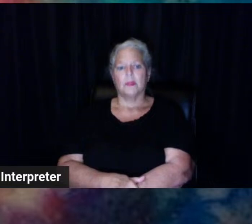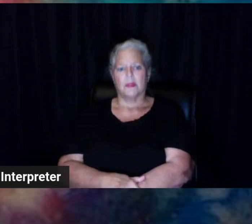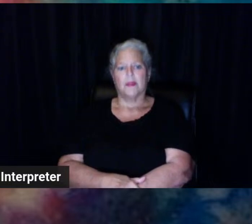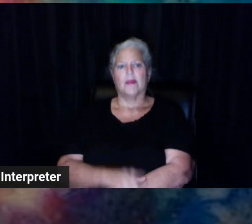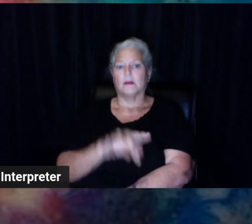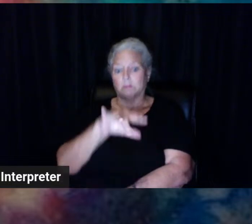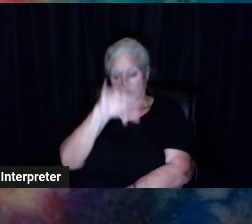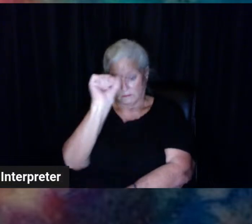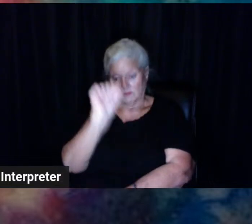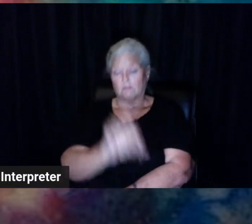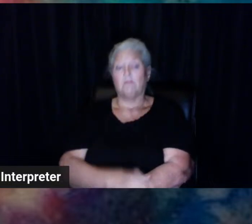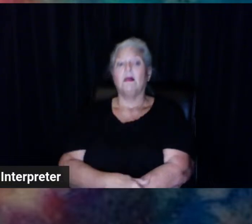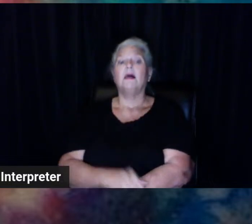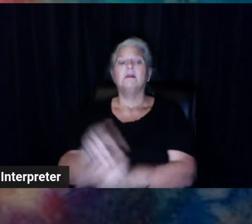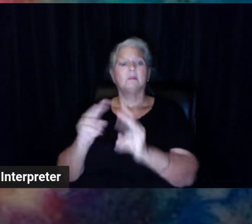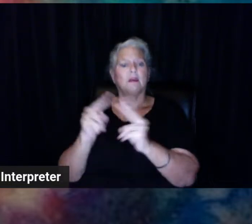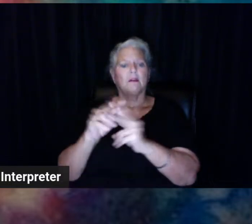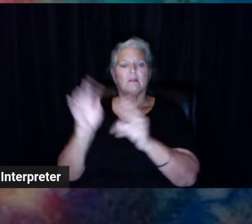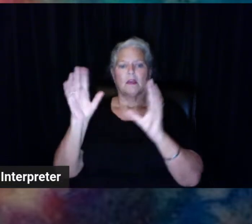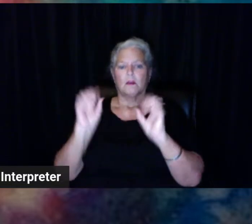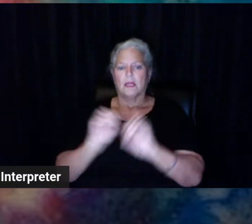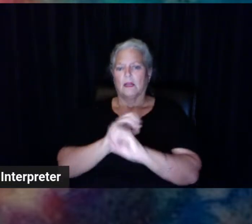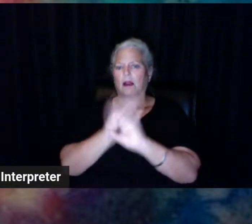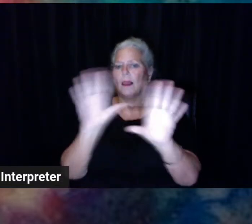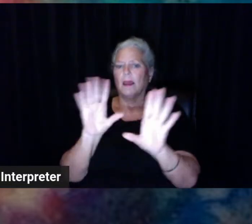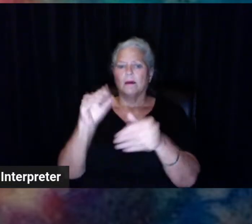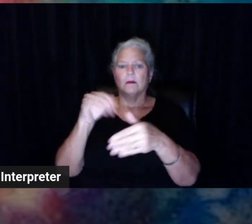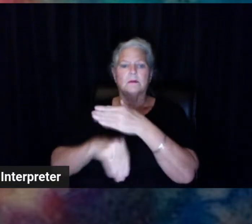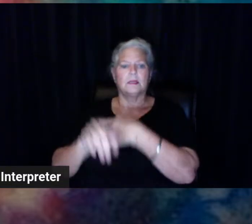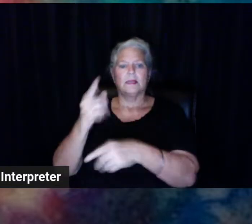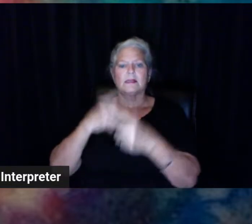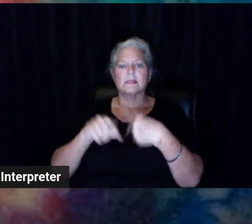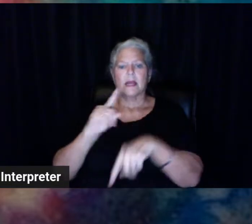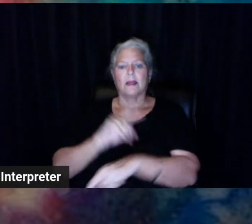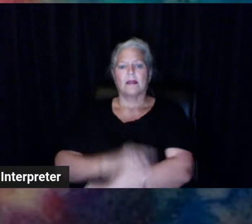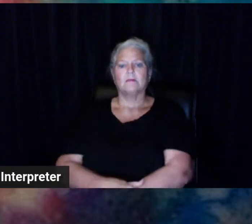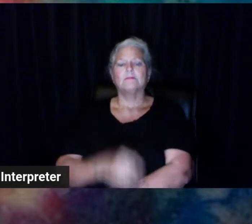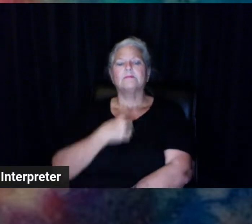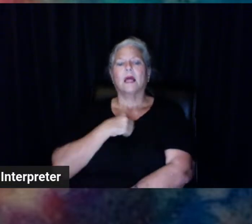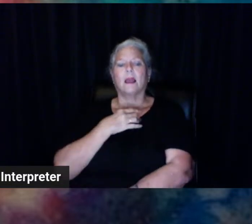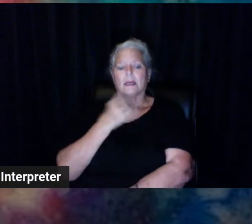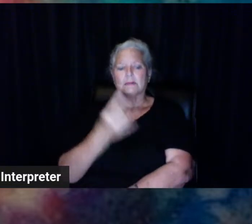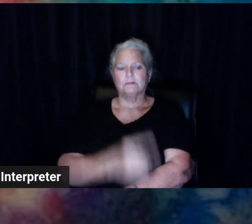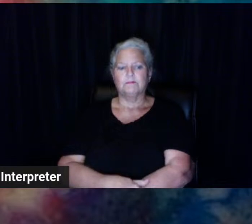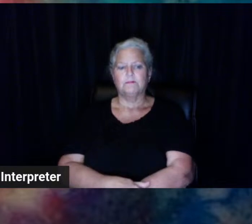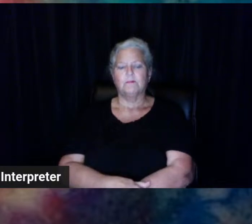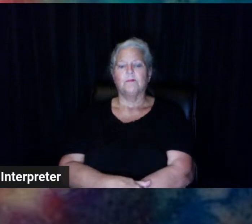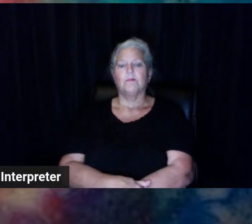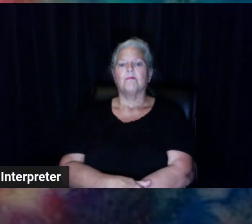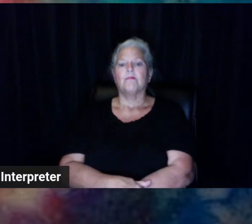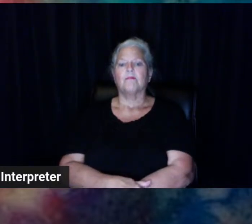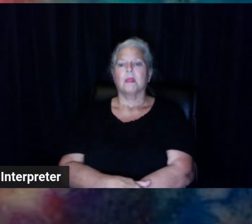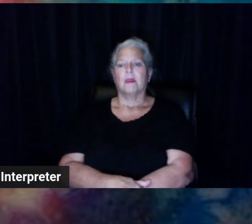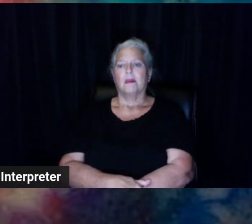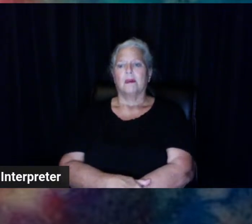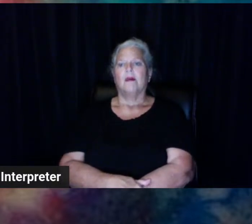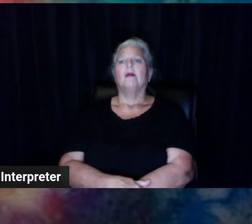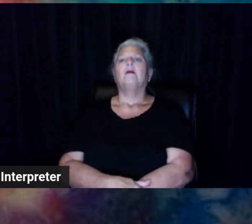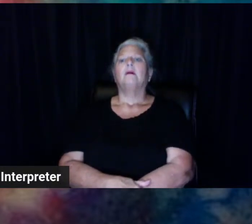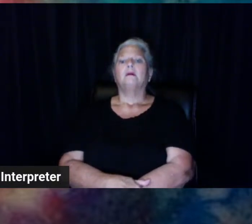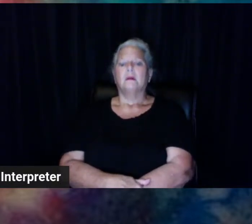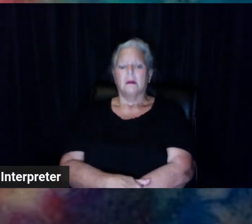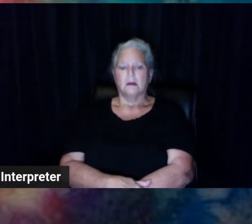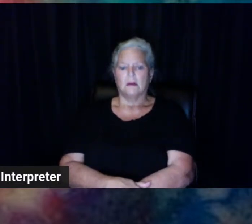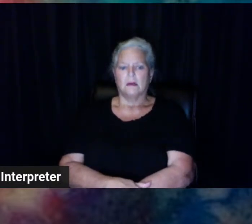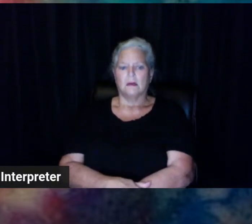his signing. I like him. Very clear. Yeah. All right, guys. With that,